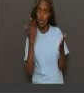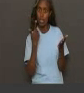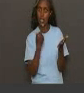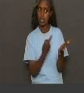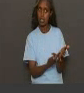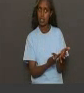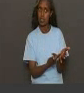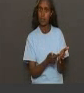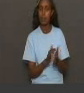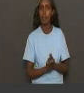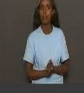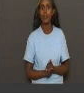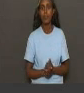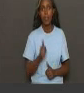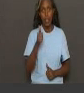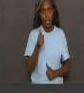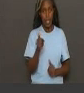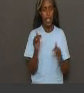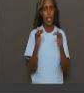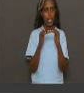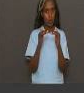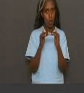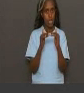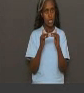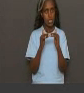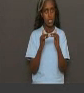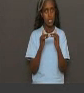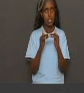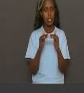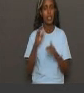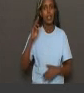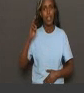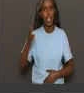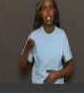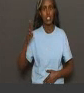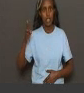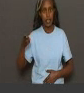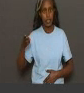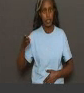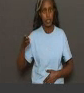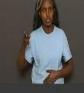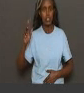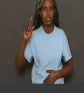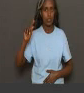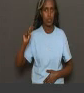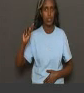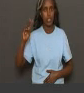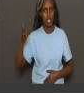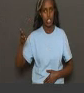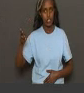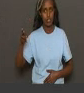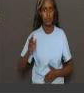this: A equals H, H, T, H.